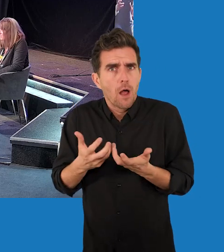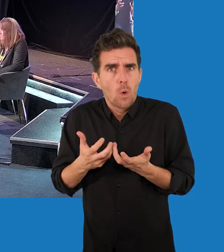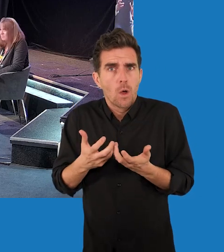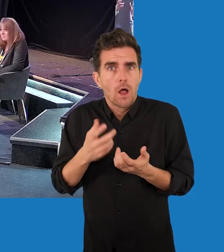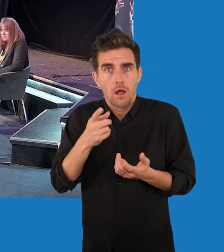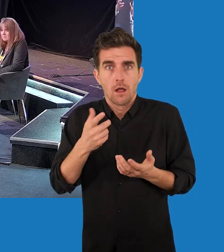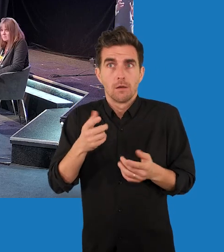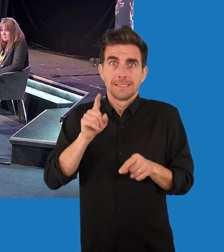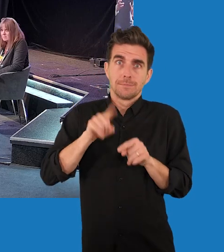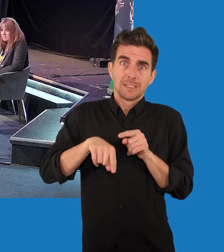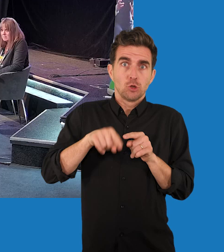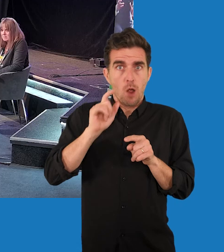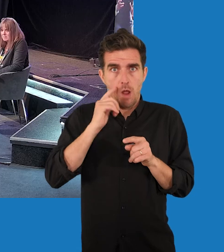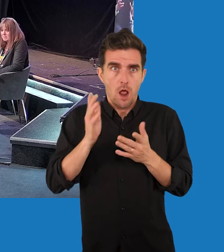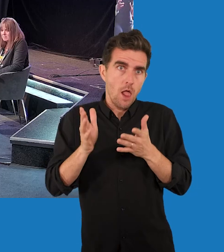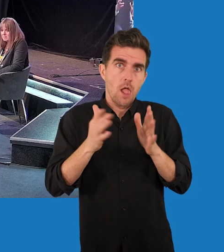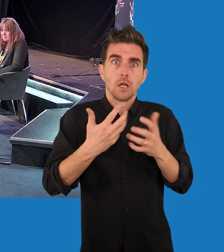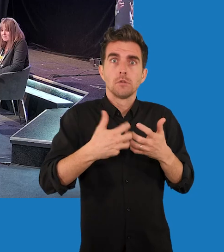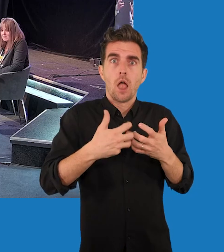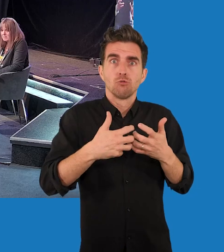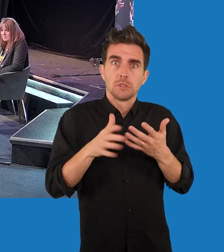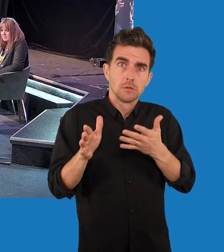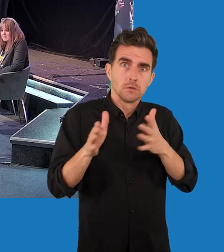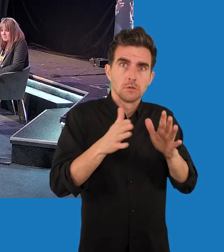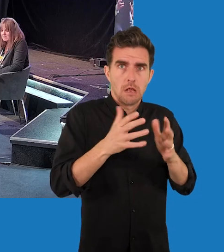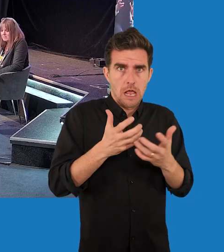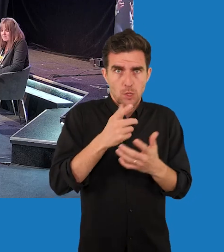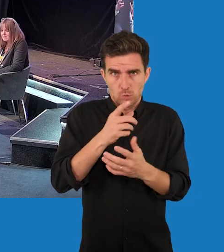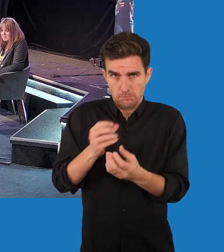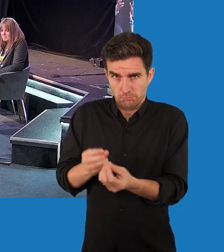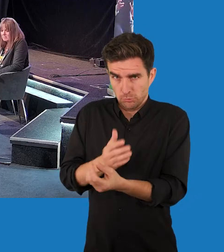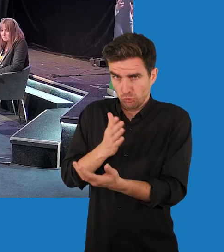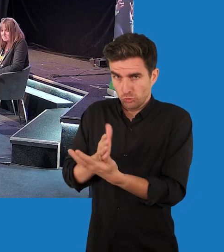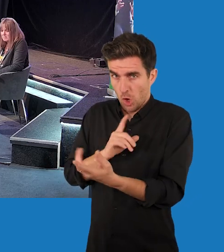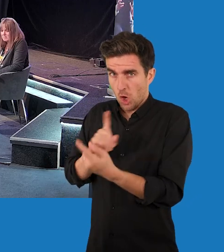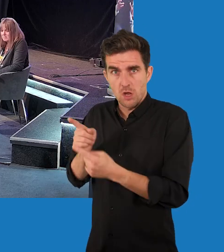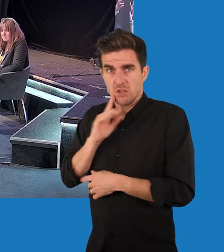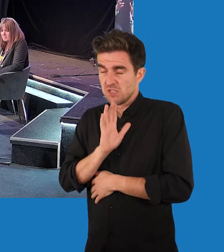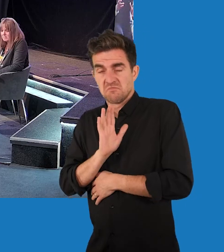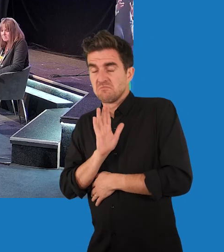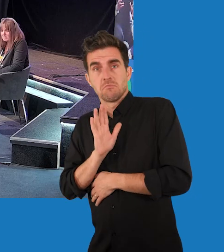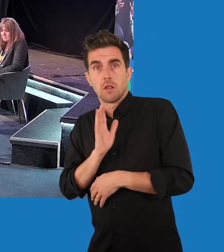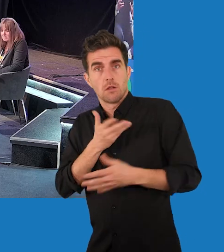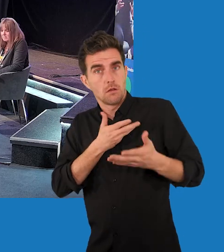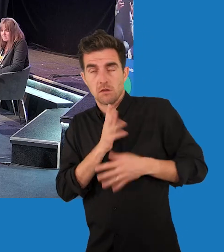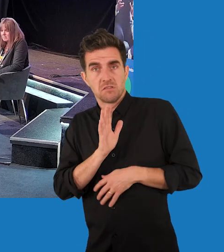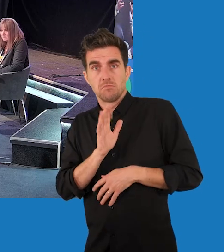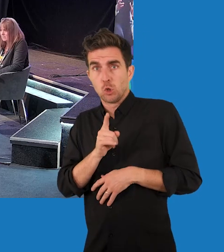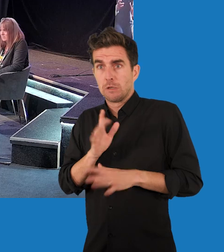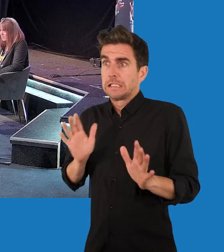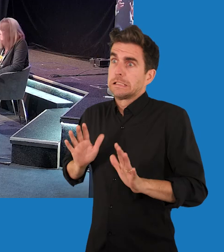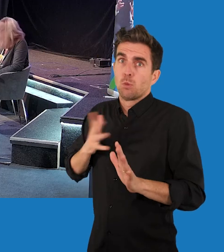you plan, particularly if you're going to be using that technology, how are you going to meet the cohort of people who